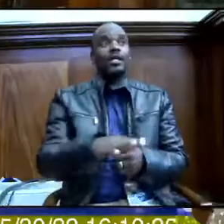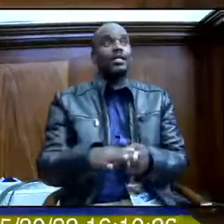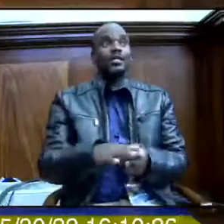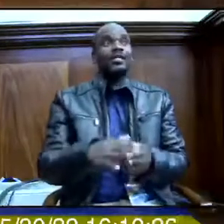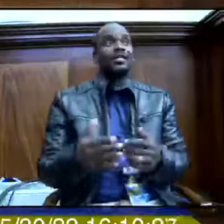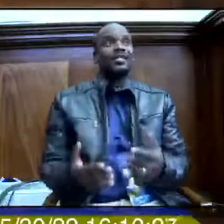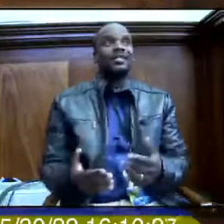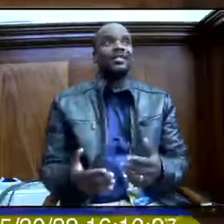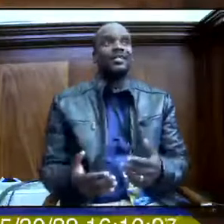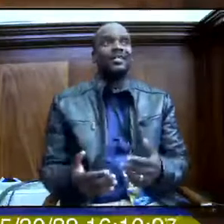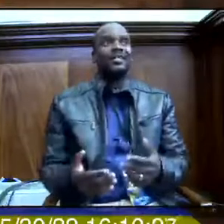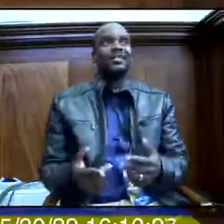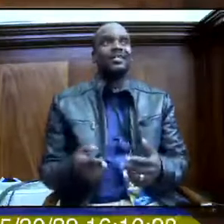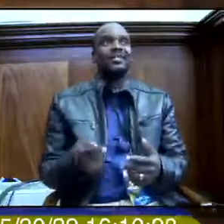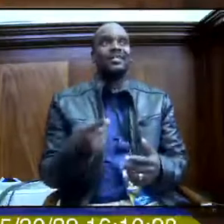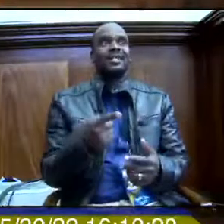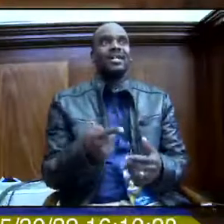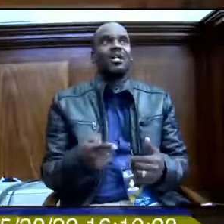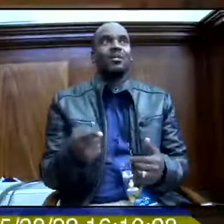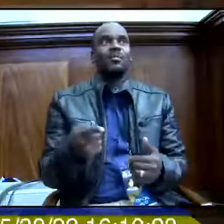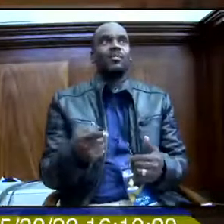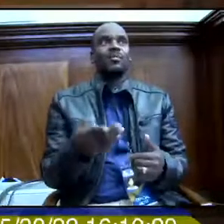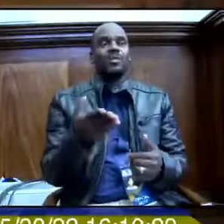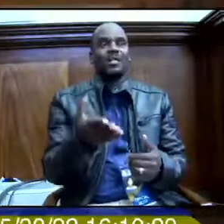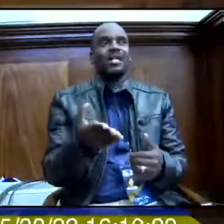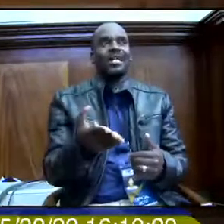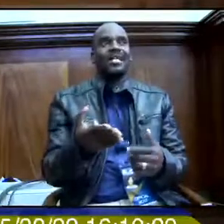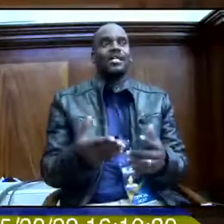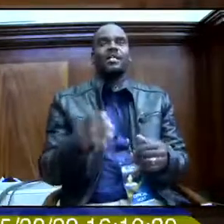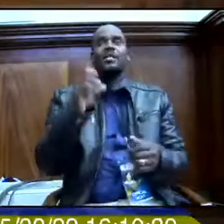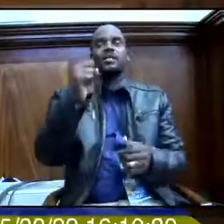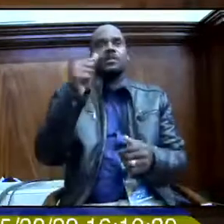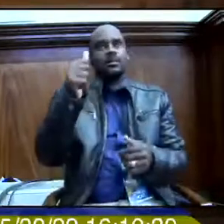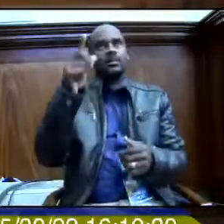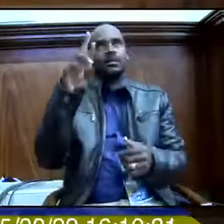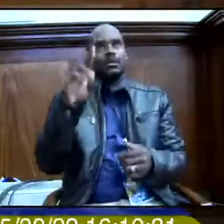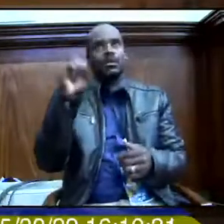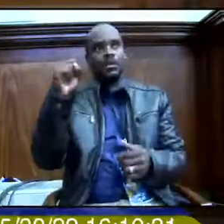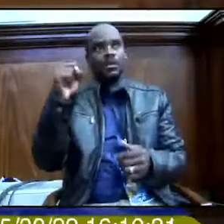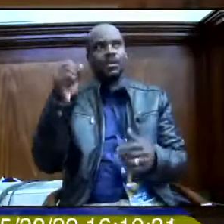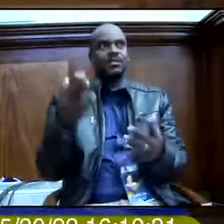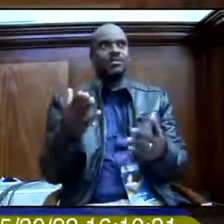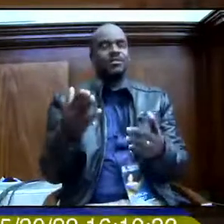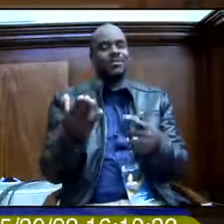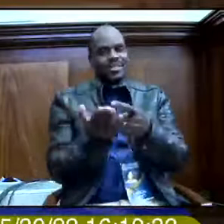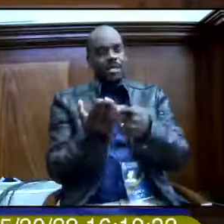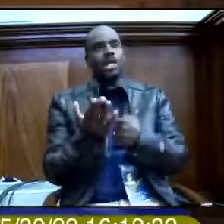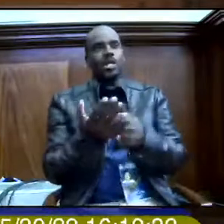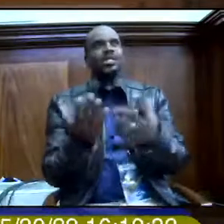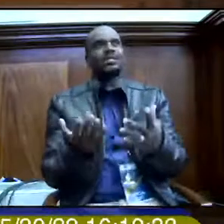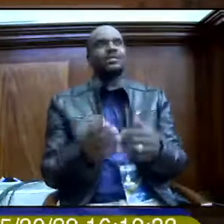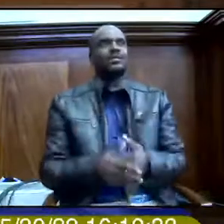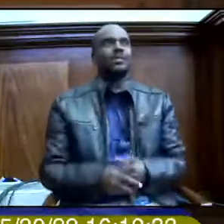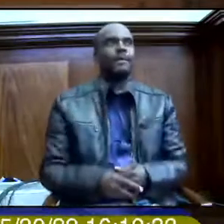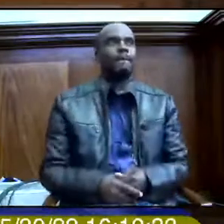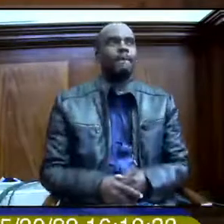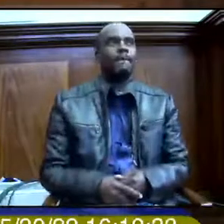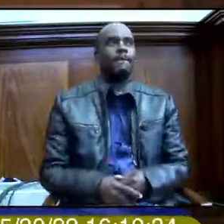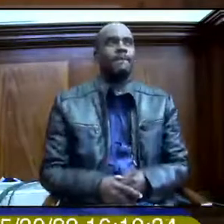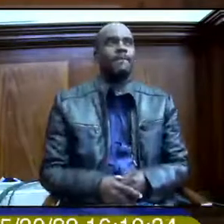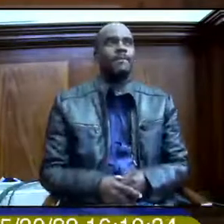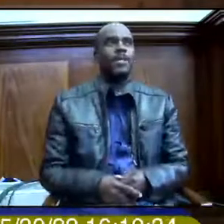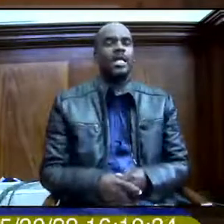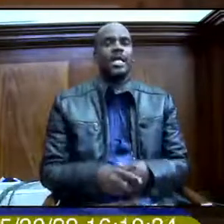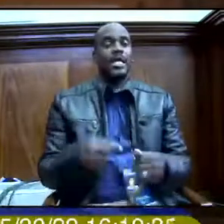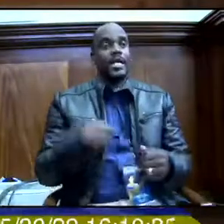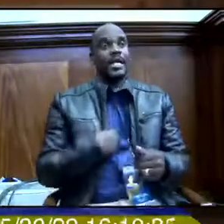that that one is improved in terms of src you know operations that is what you are looking and